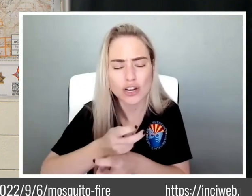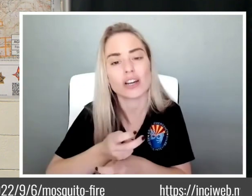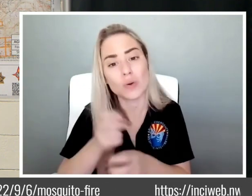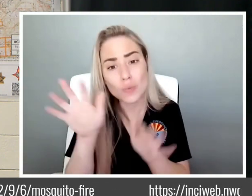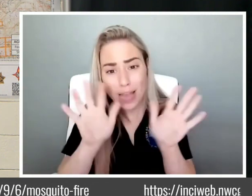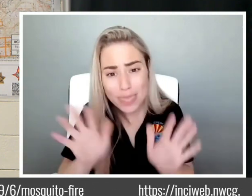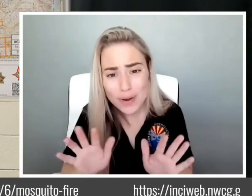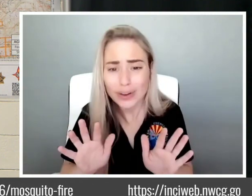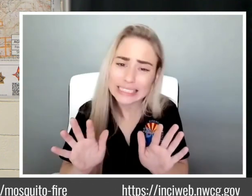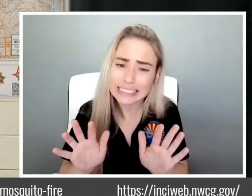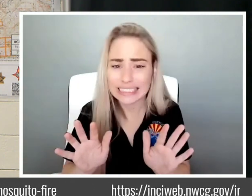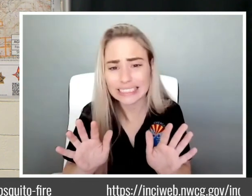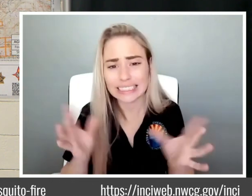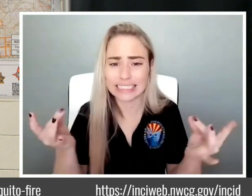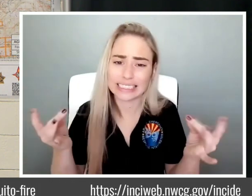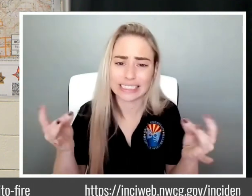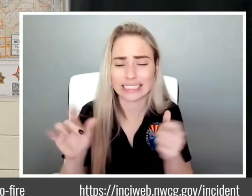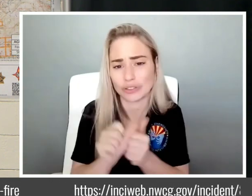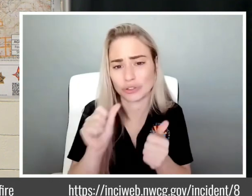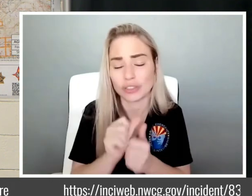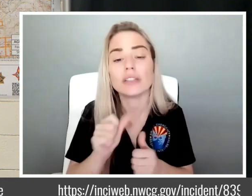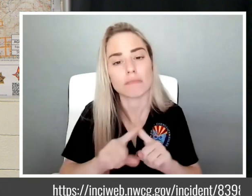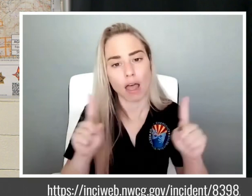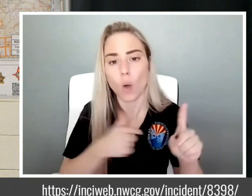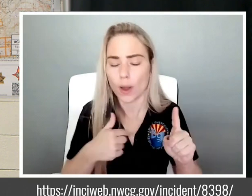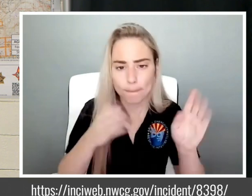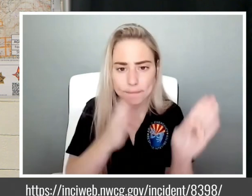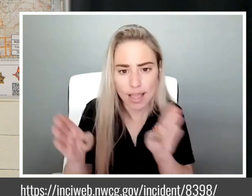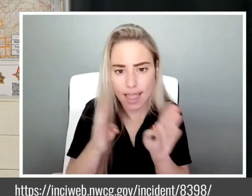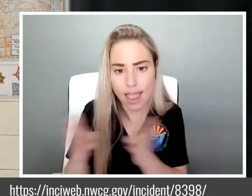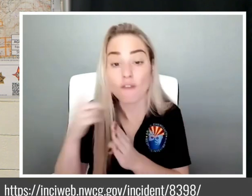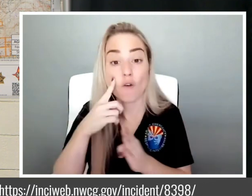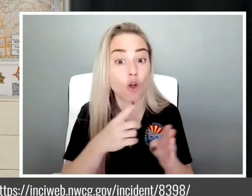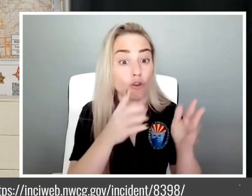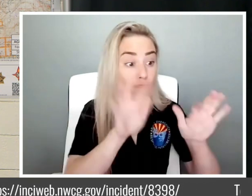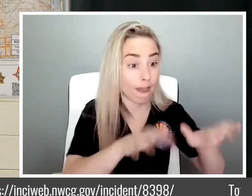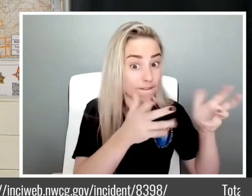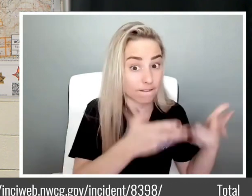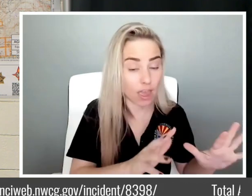making sure we got a good plan in there when it starts drying out this weekend. And that is the current situation.